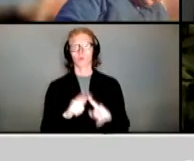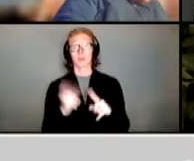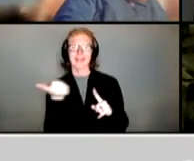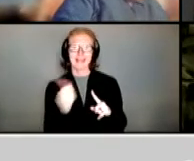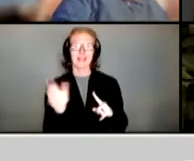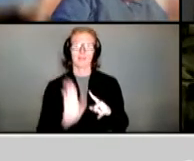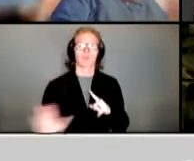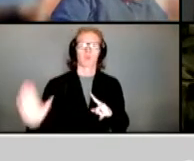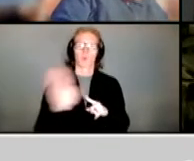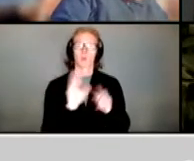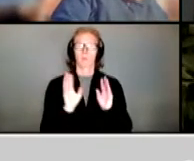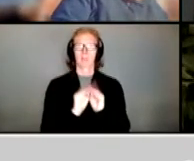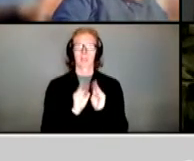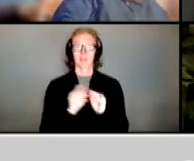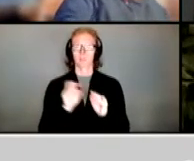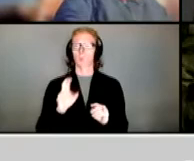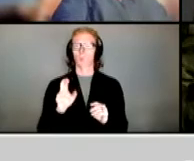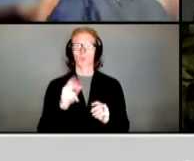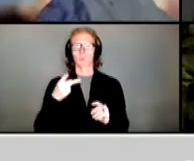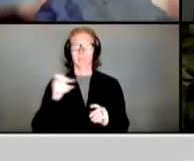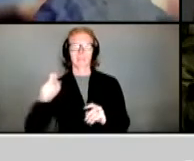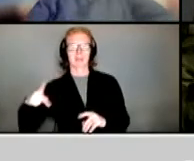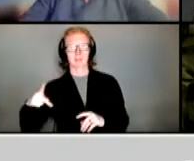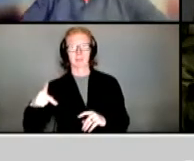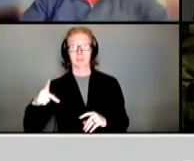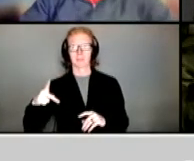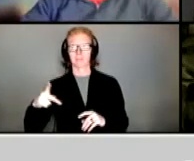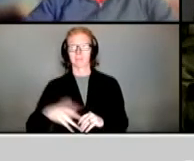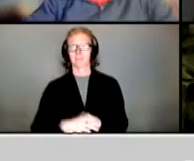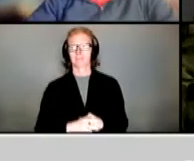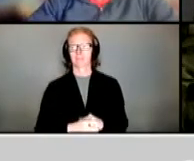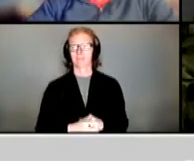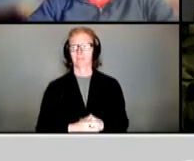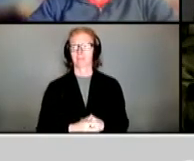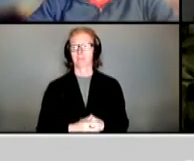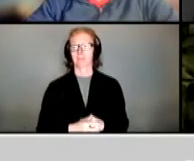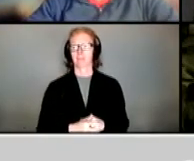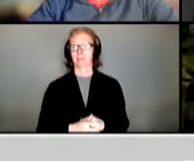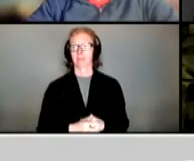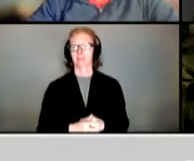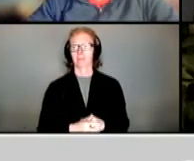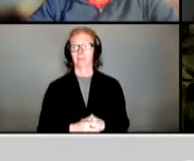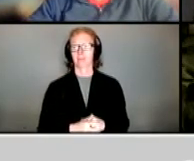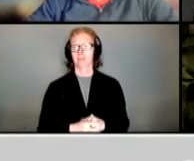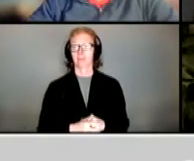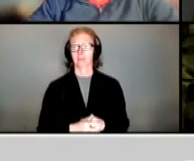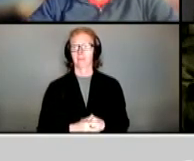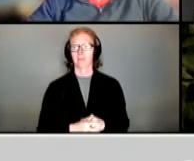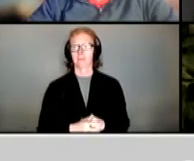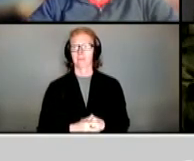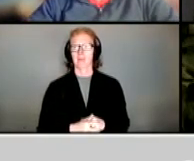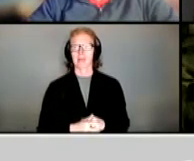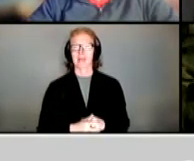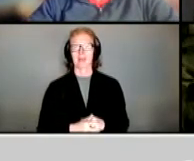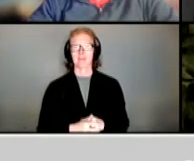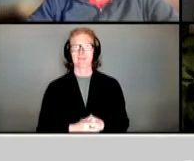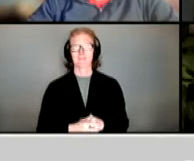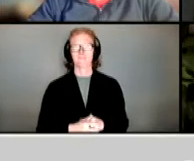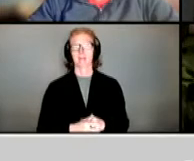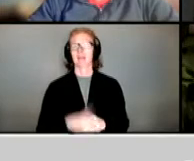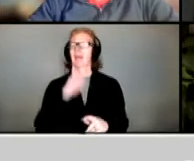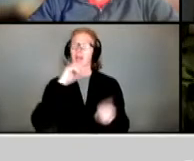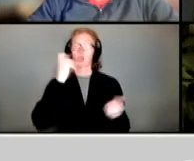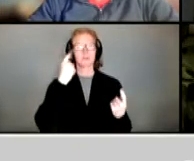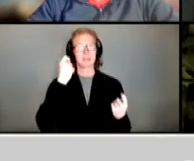committees or to work with PCCEP or to kind of develop those plans in conjunction with you all. And I understand that, you know,